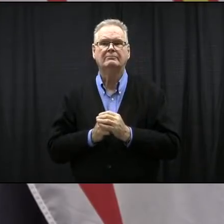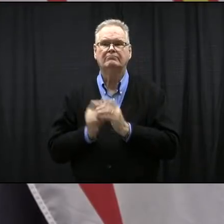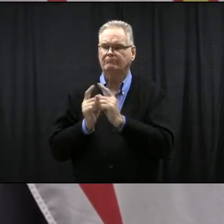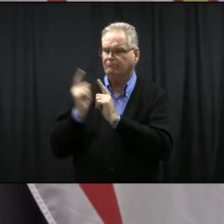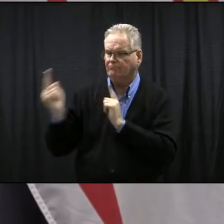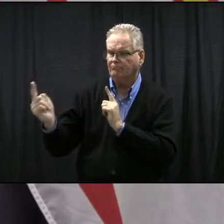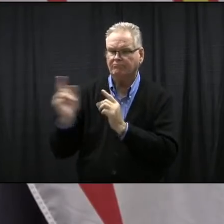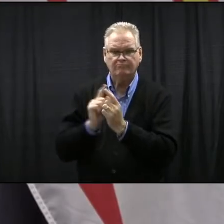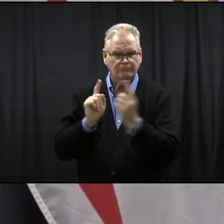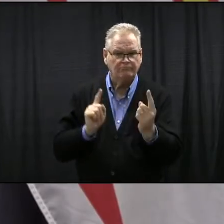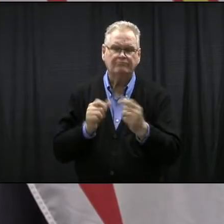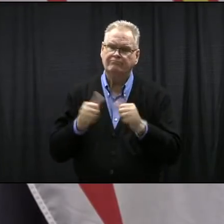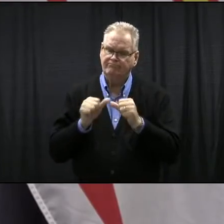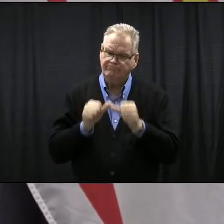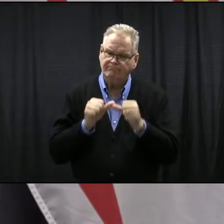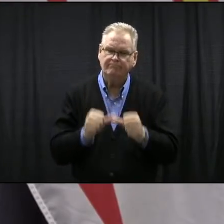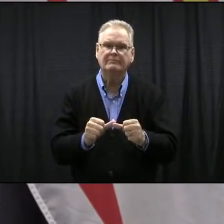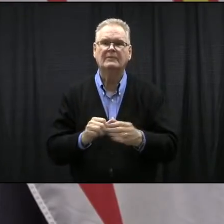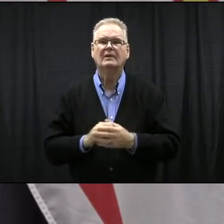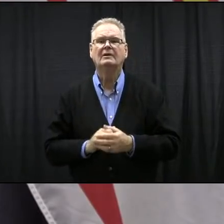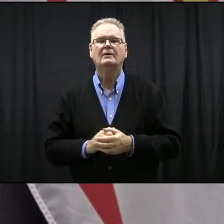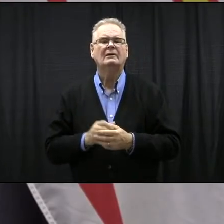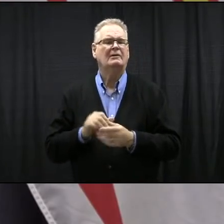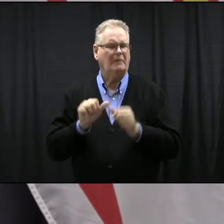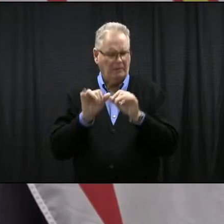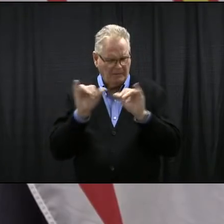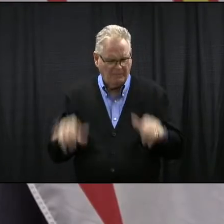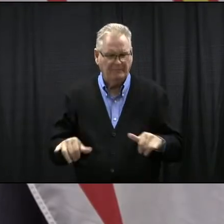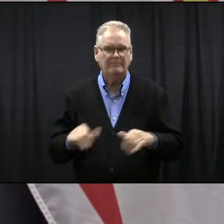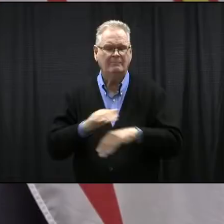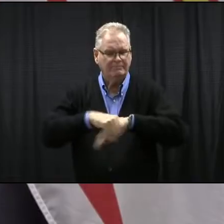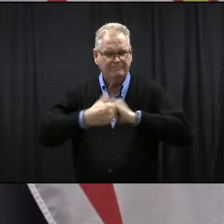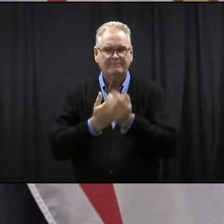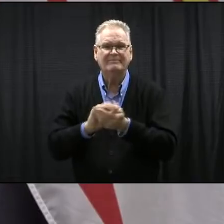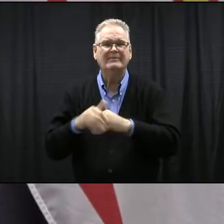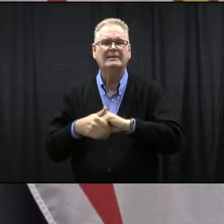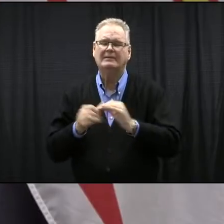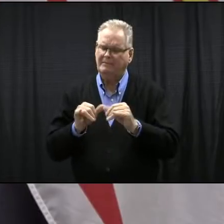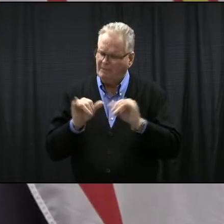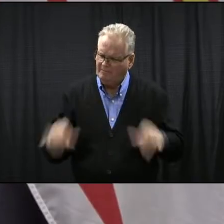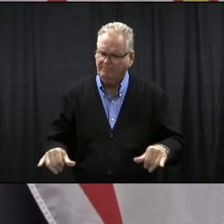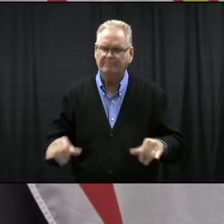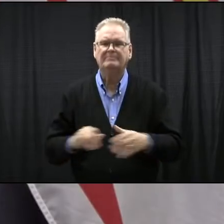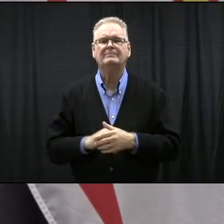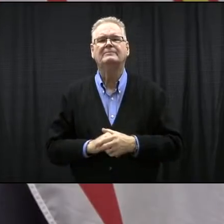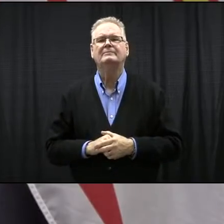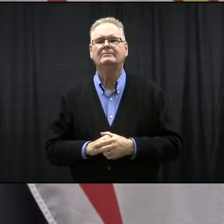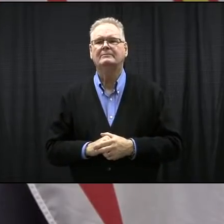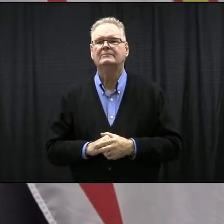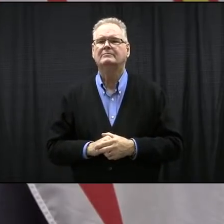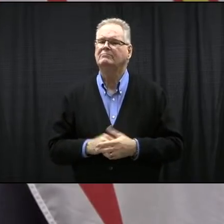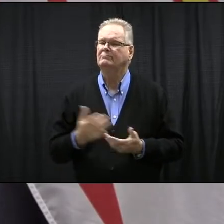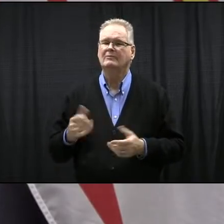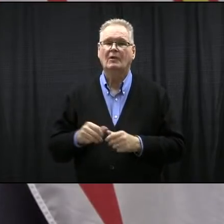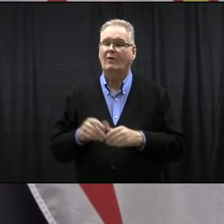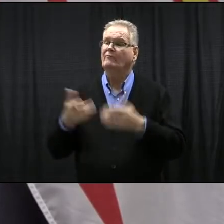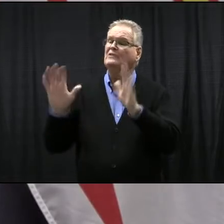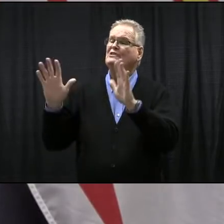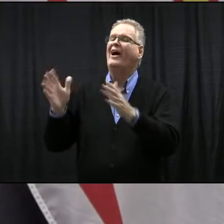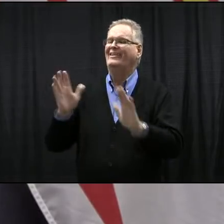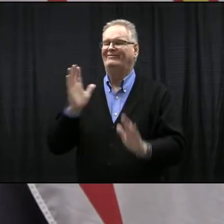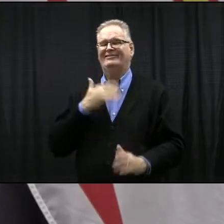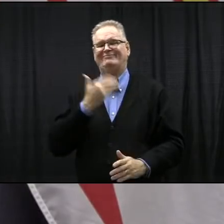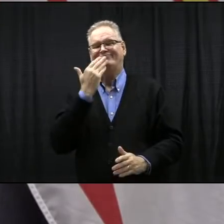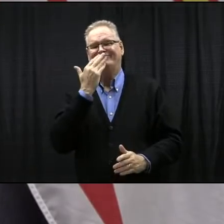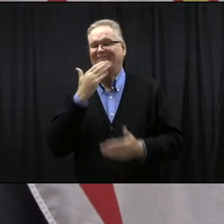possible, and wash your hands well and often. As we head into fall and we move into cold and flu season, children